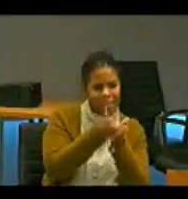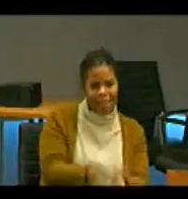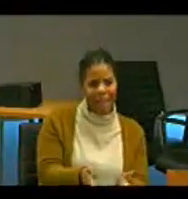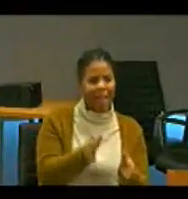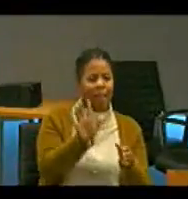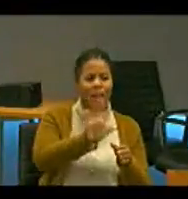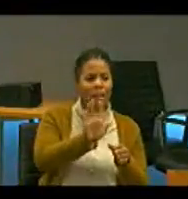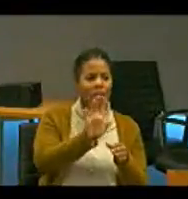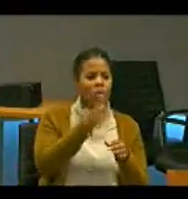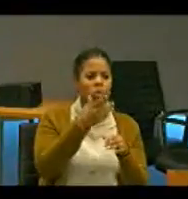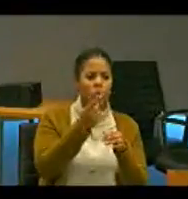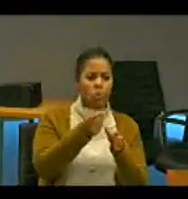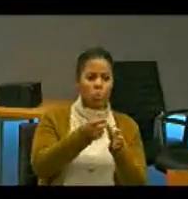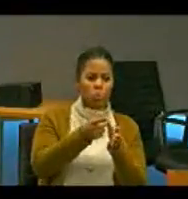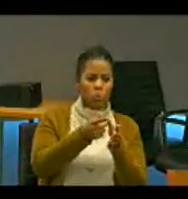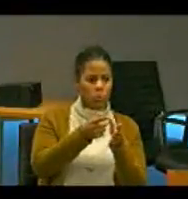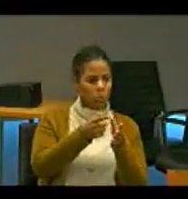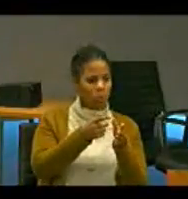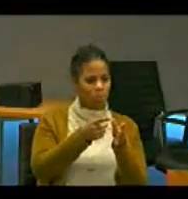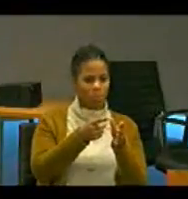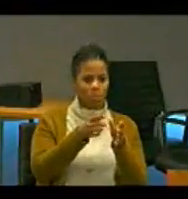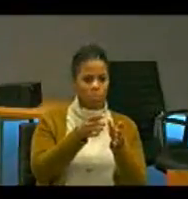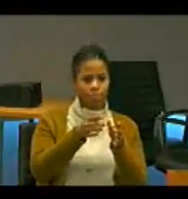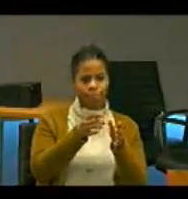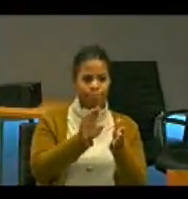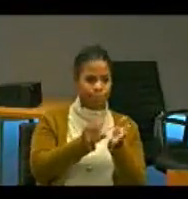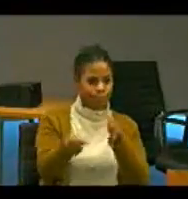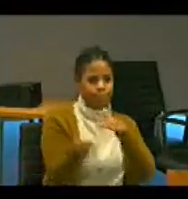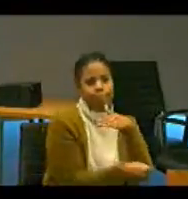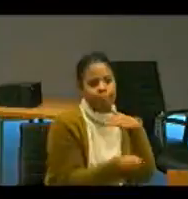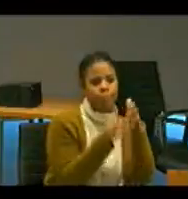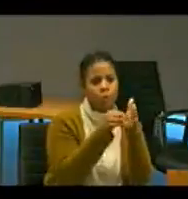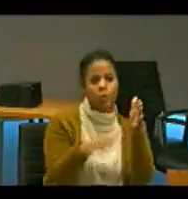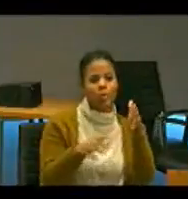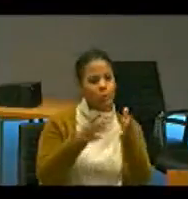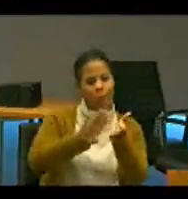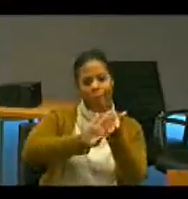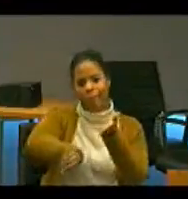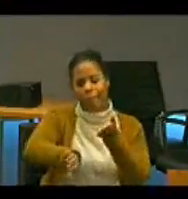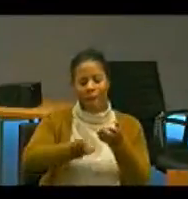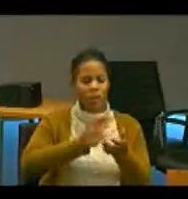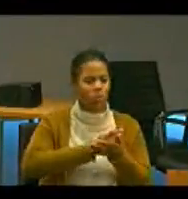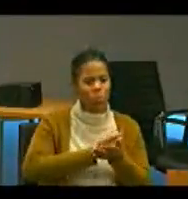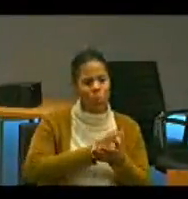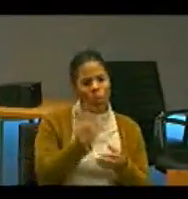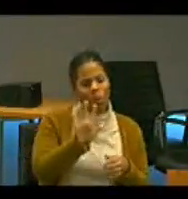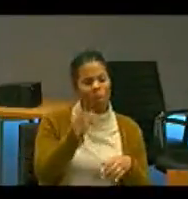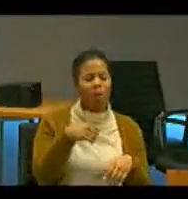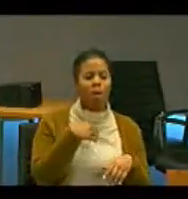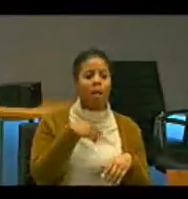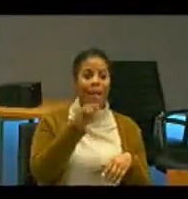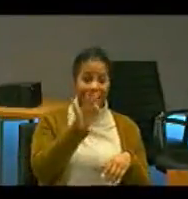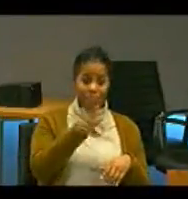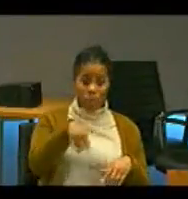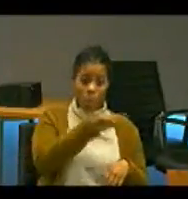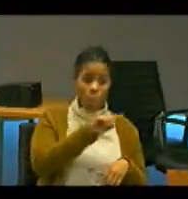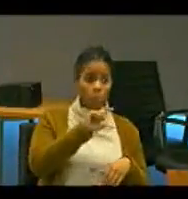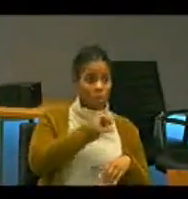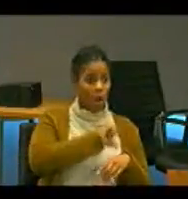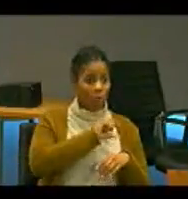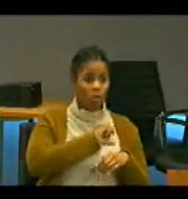getting students out of school. They can be a way of, if they're trained properly, if their mission